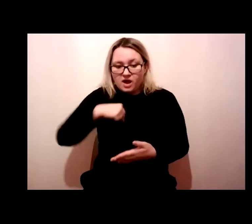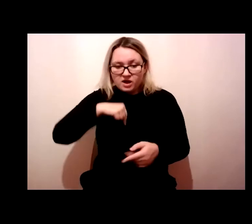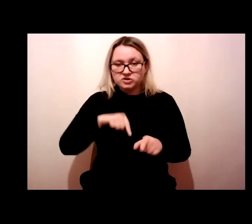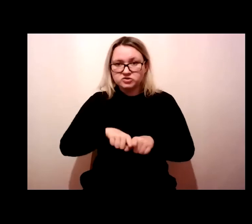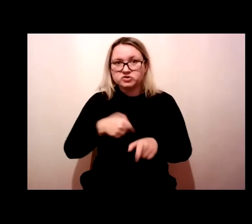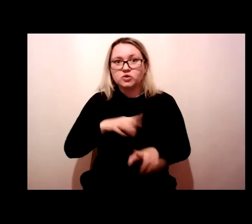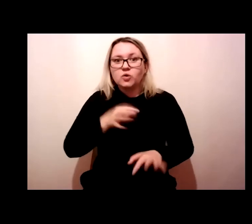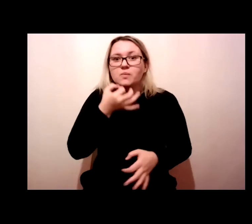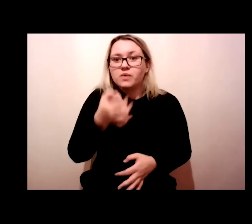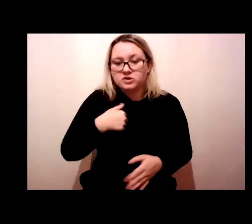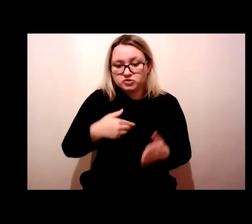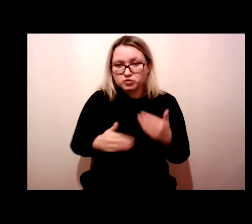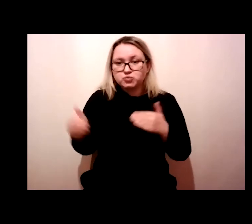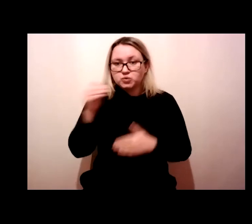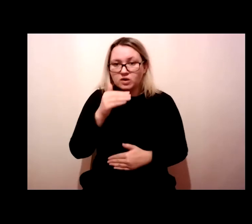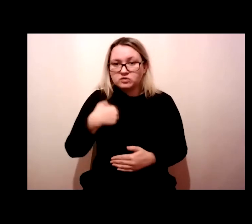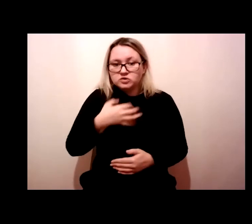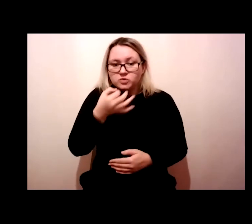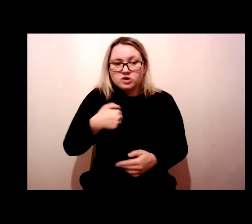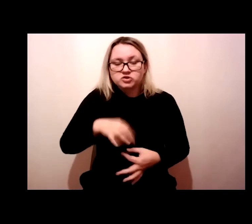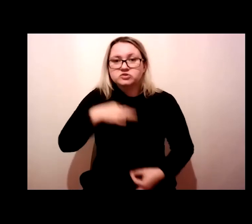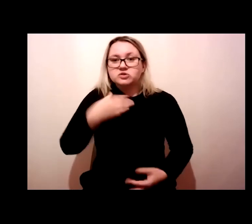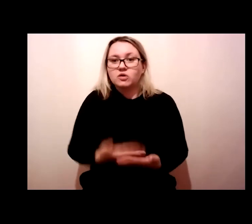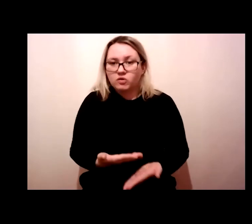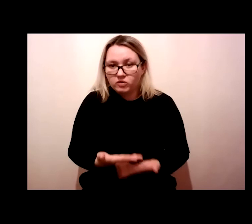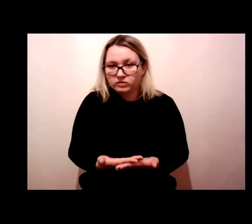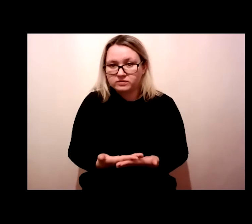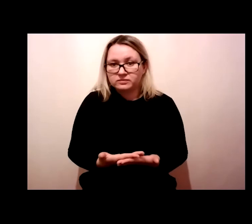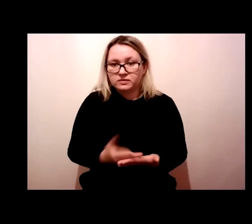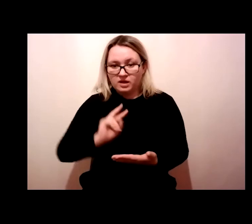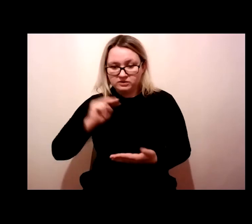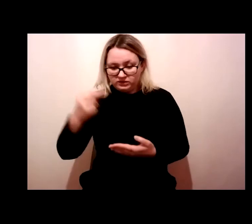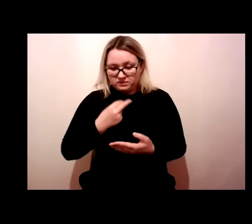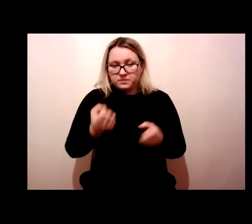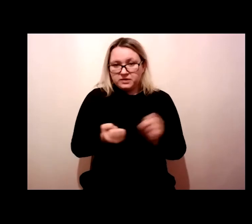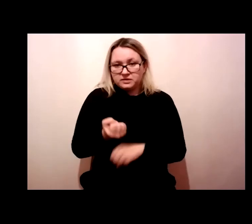us has to ask what I am afraid of.